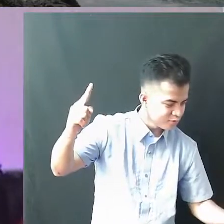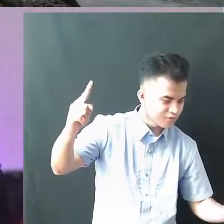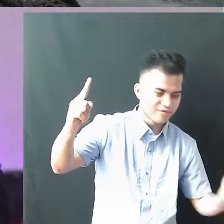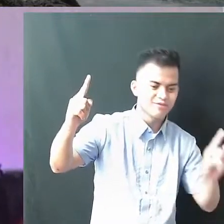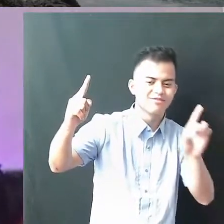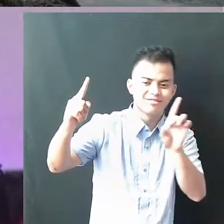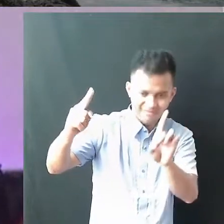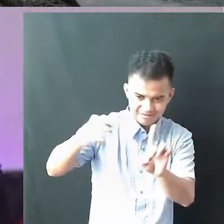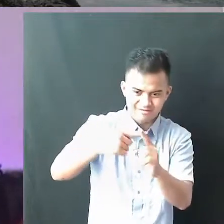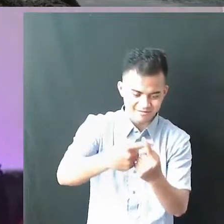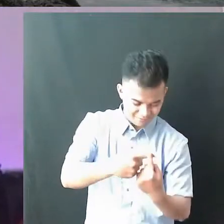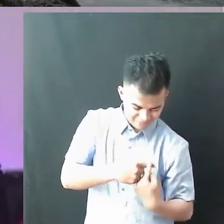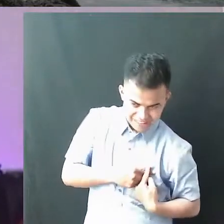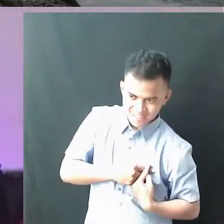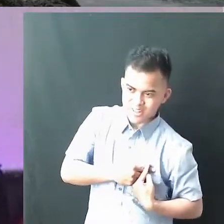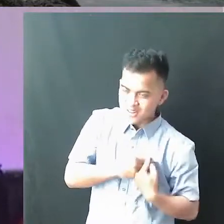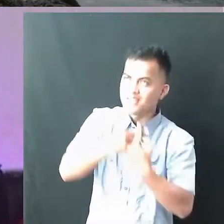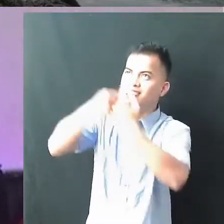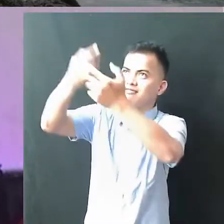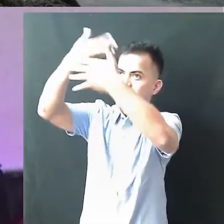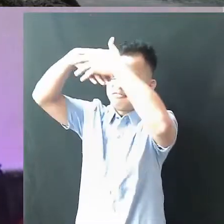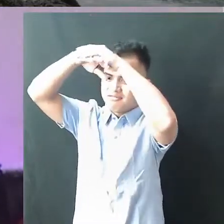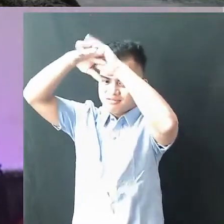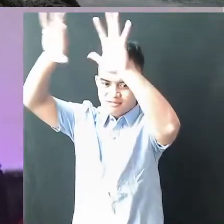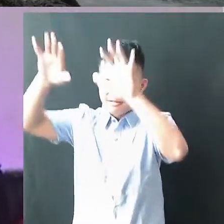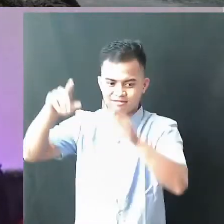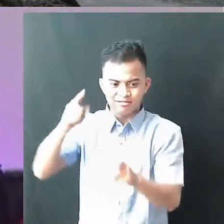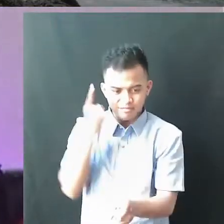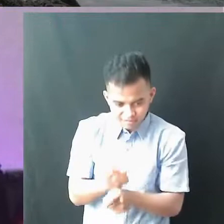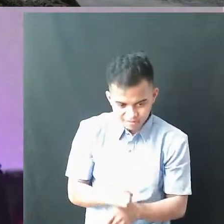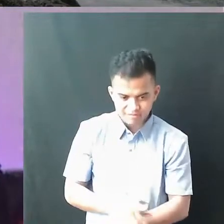Yourself, you're good enough to get to heaven. That's not what the Bible says.